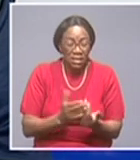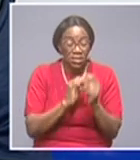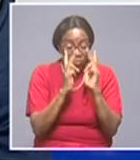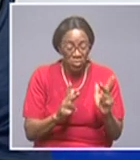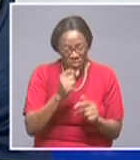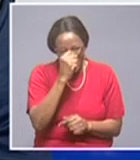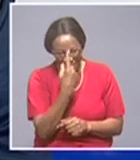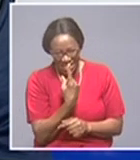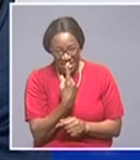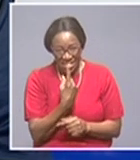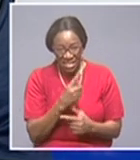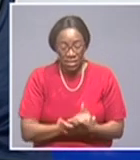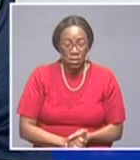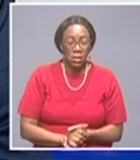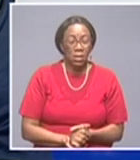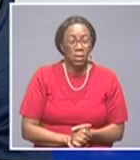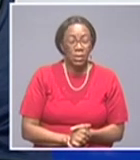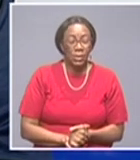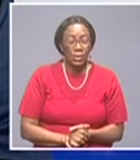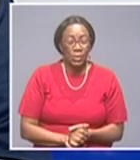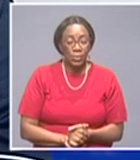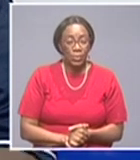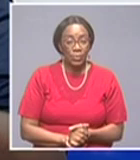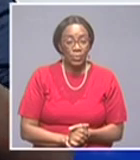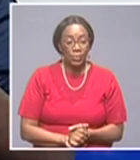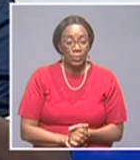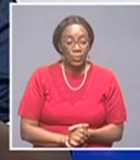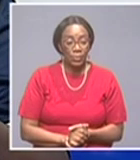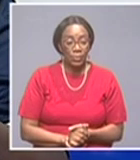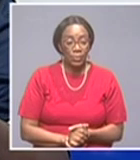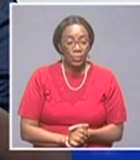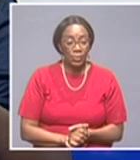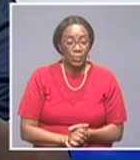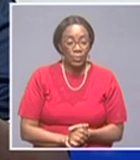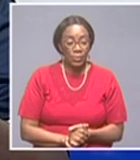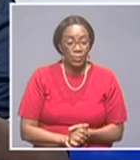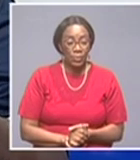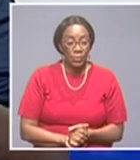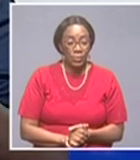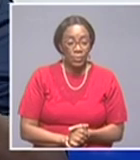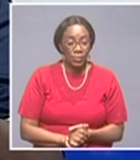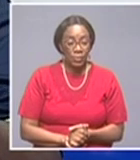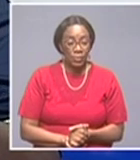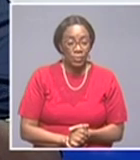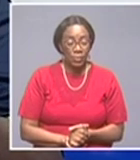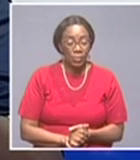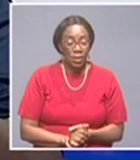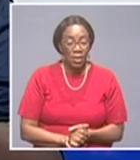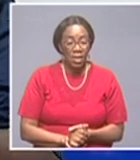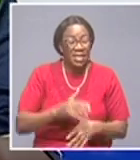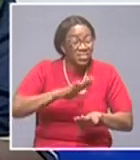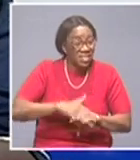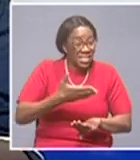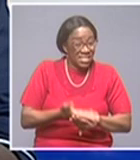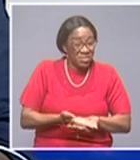A census is if you take a snapshot of a country at that given time,